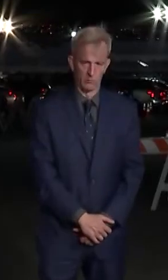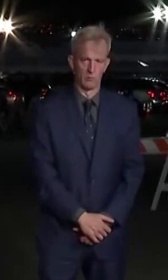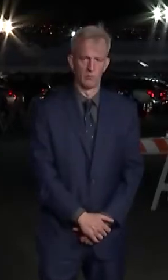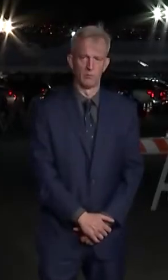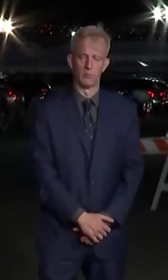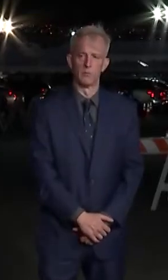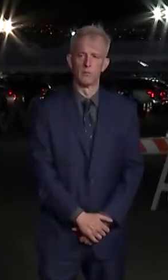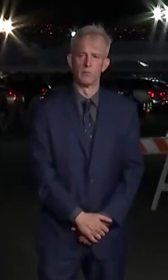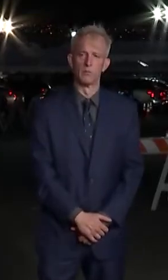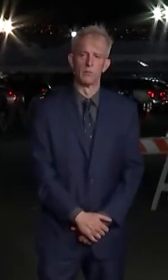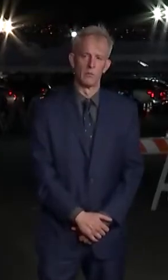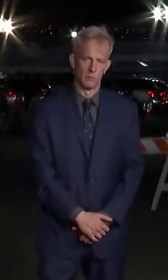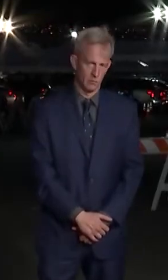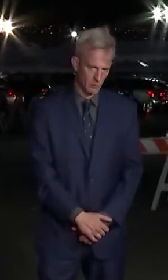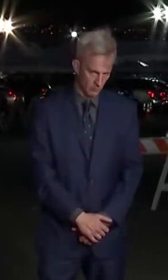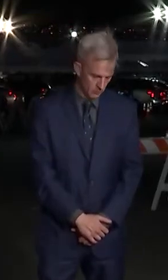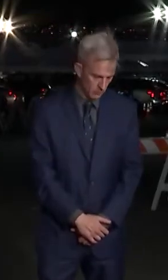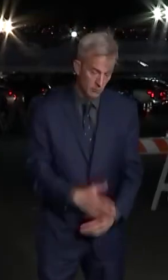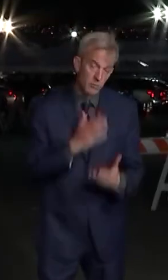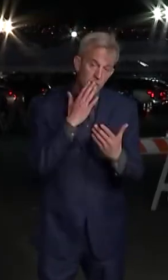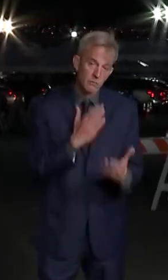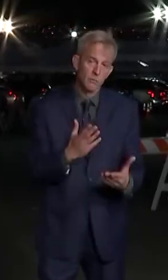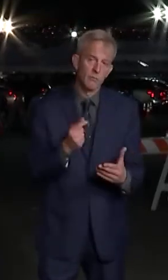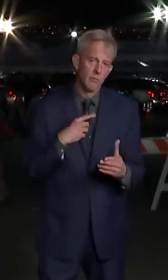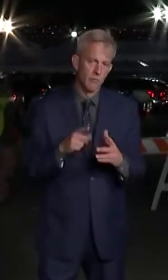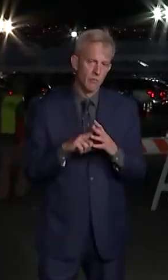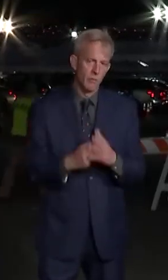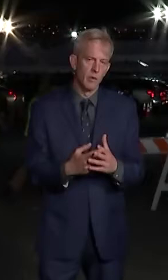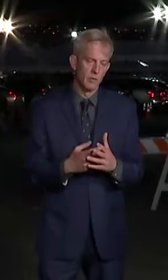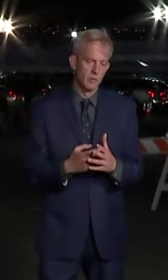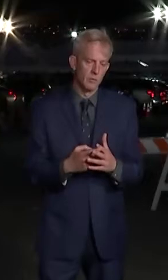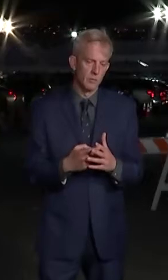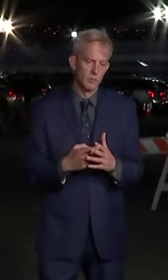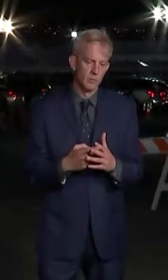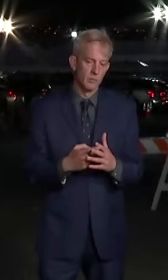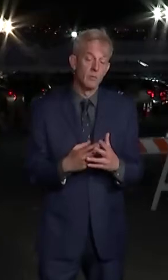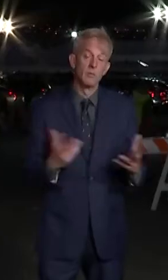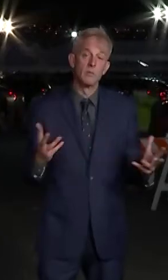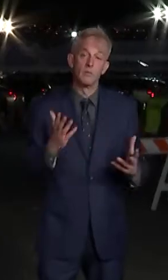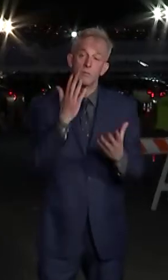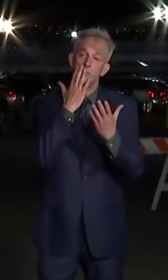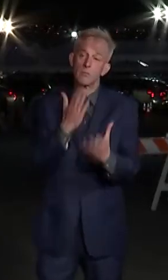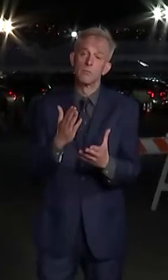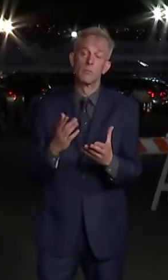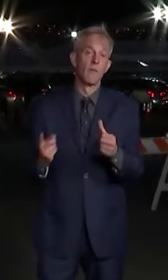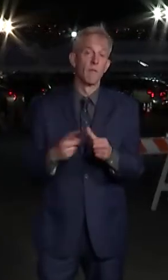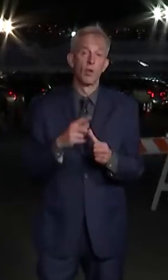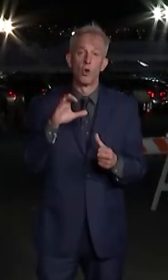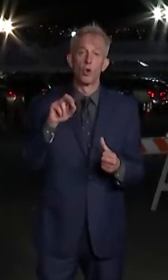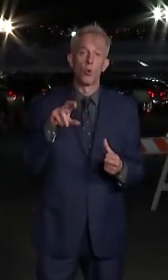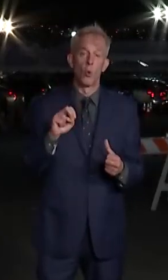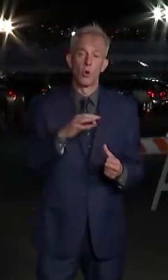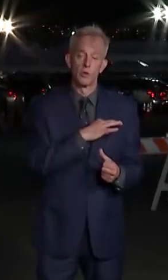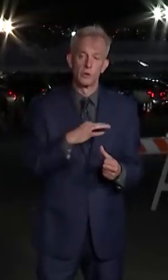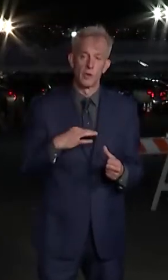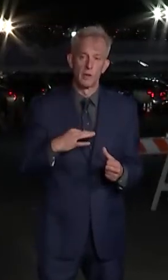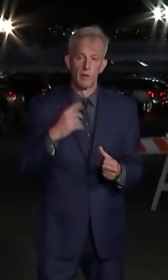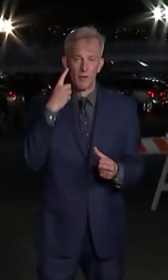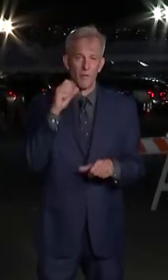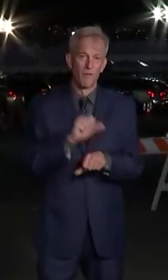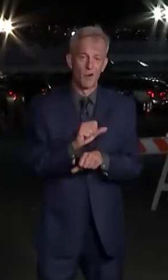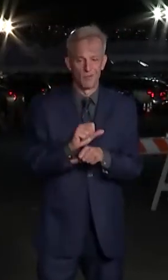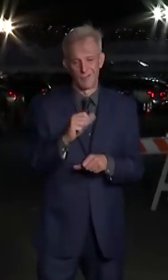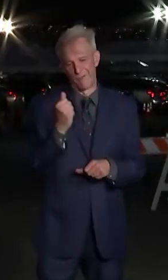Thank you. I just want to start off with a heartfelt thank you. First to the CORE staff who are pulling 15